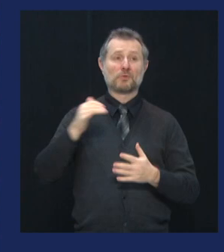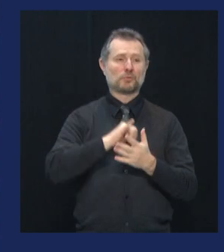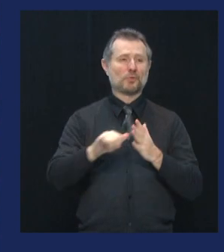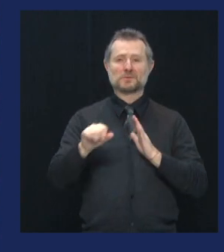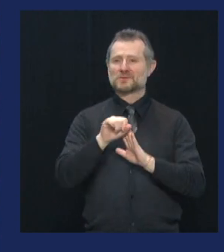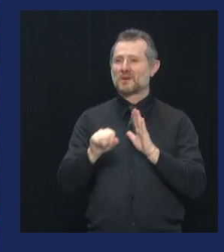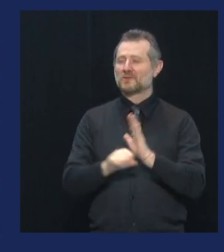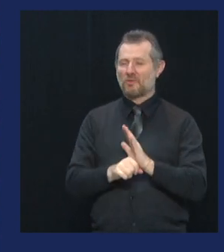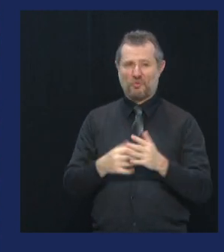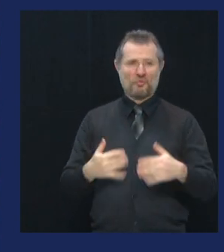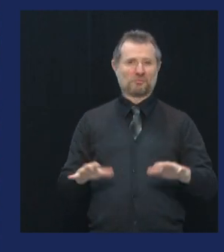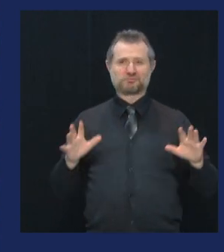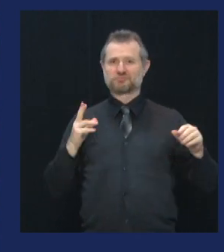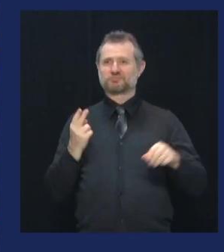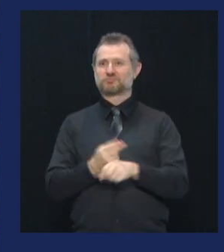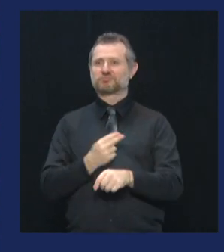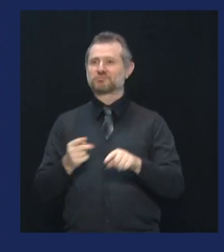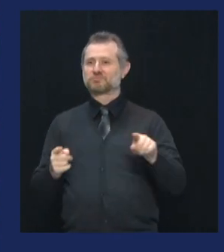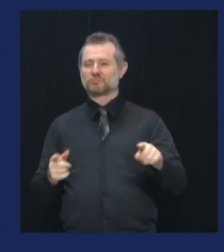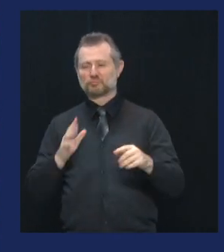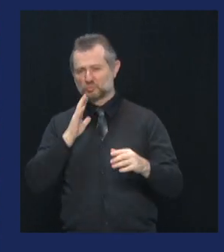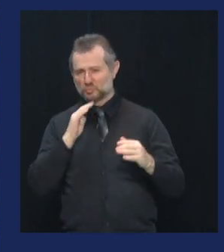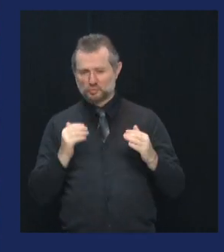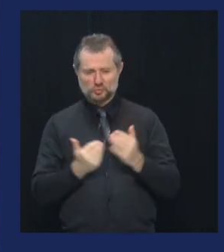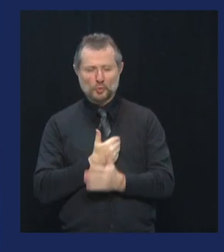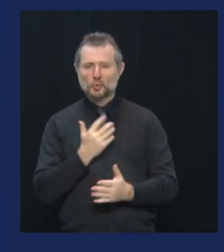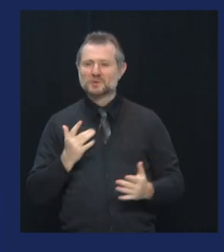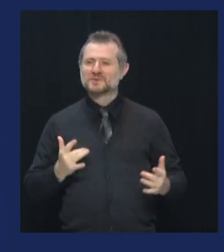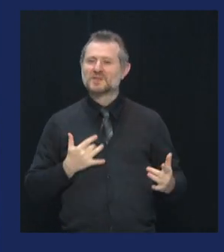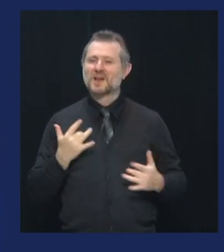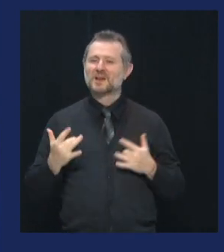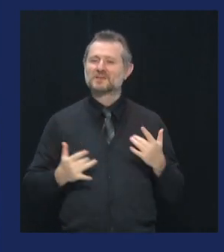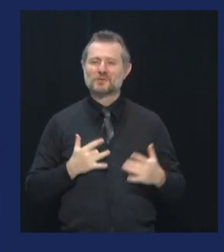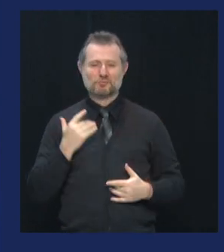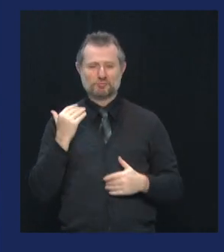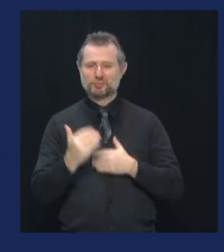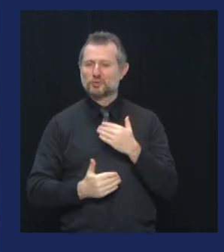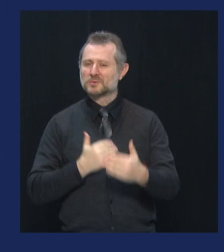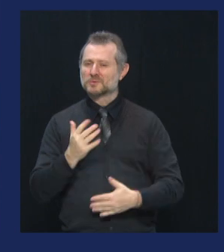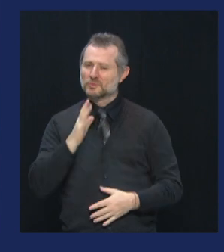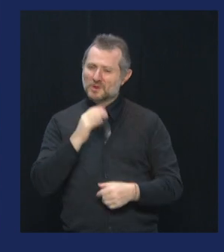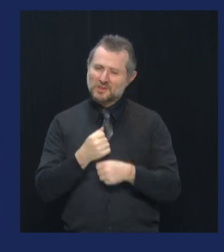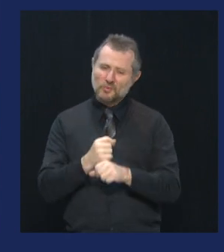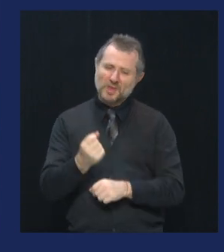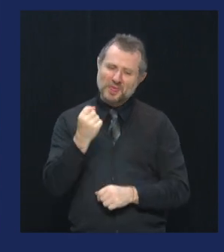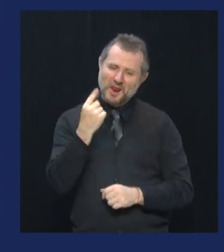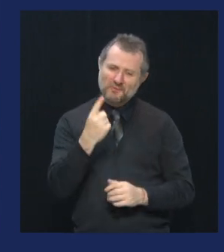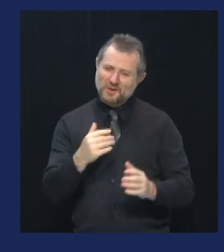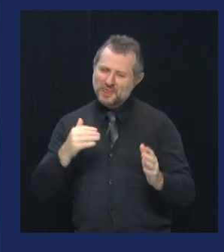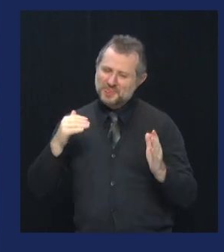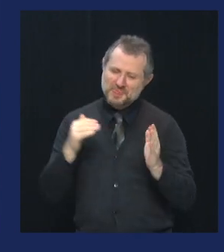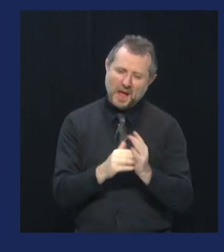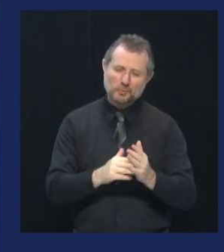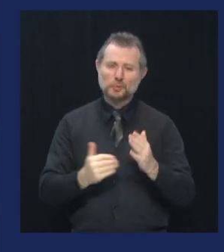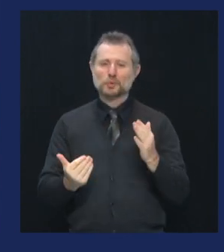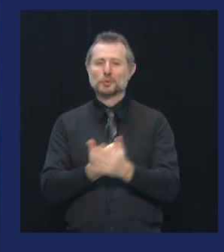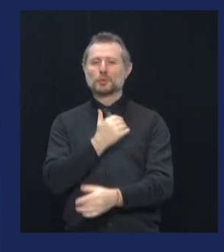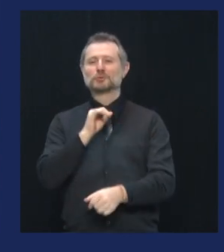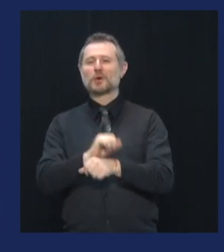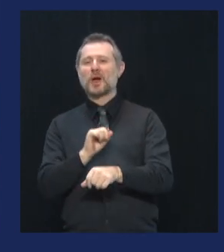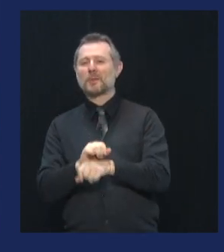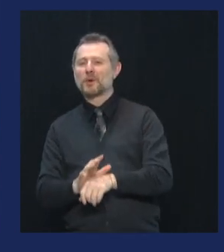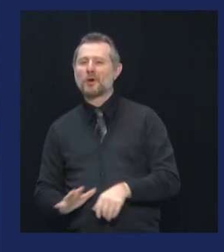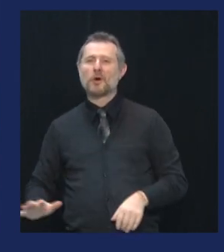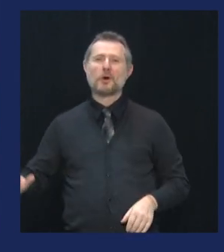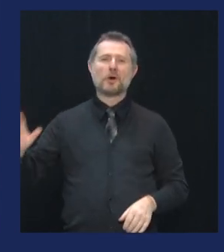siting process and create nearly 11,000 jobs in upstate New York alone. We are also proposing the